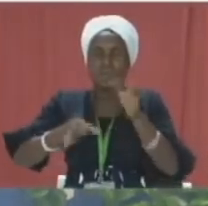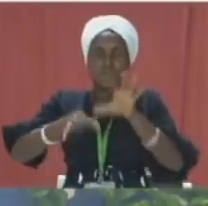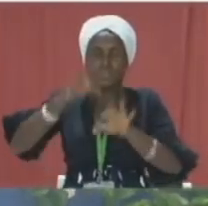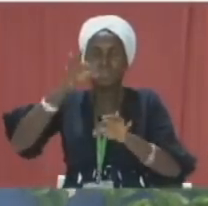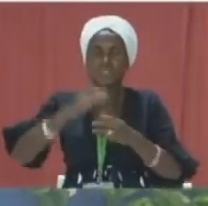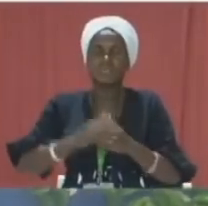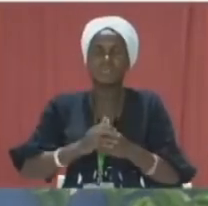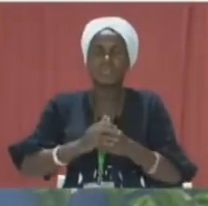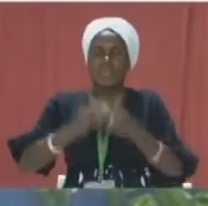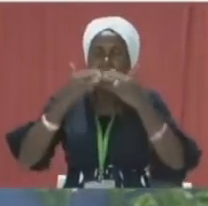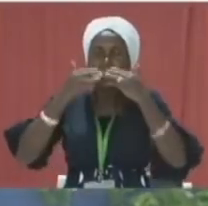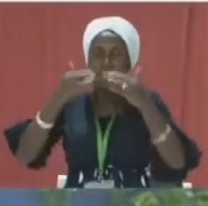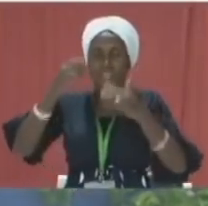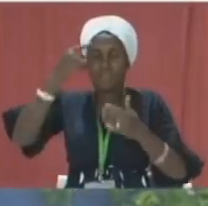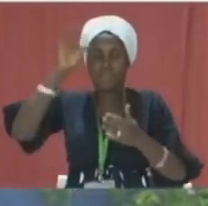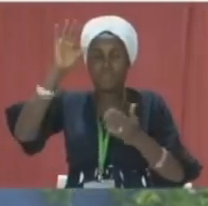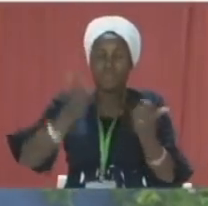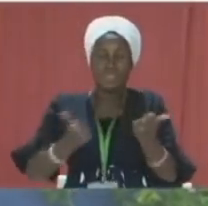your servant,